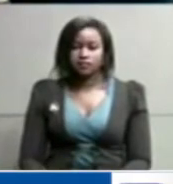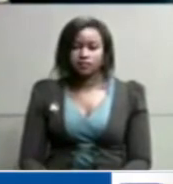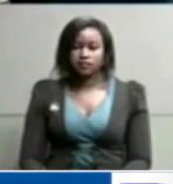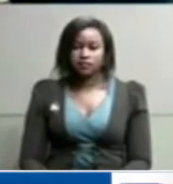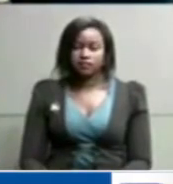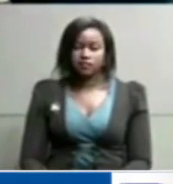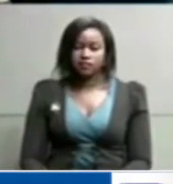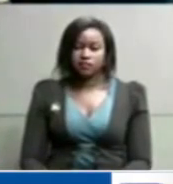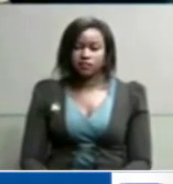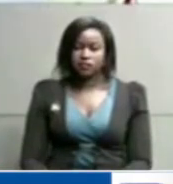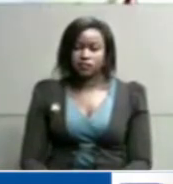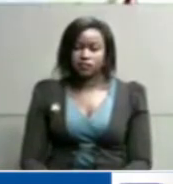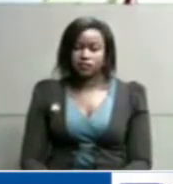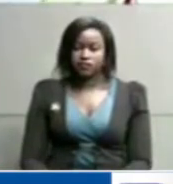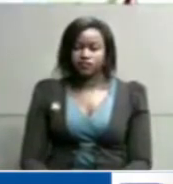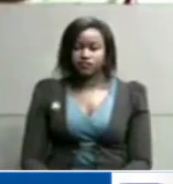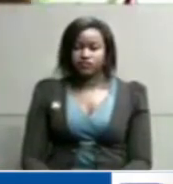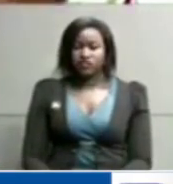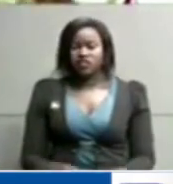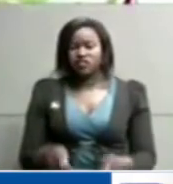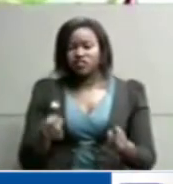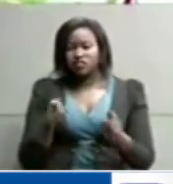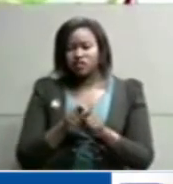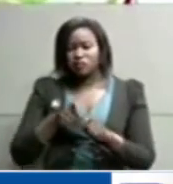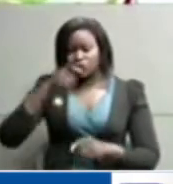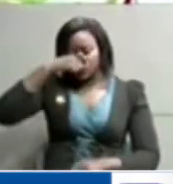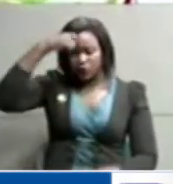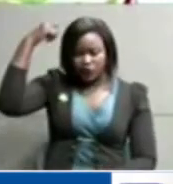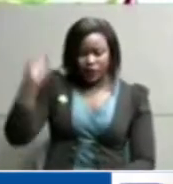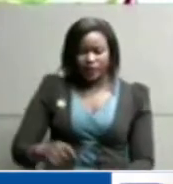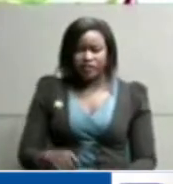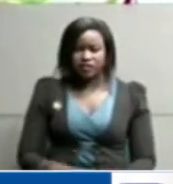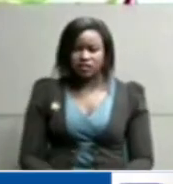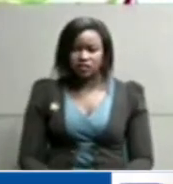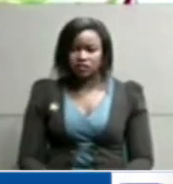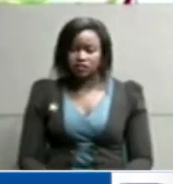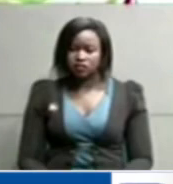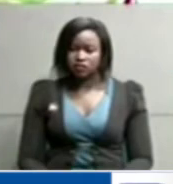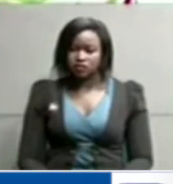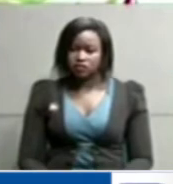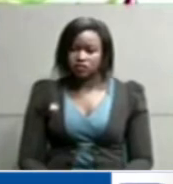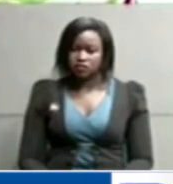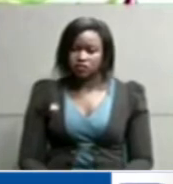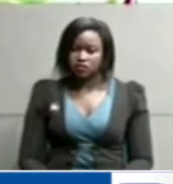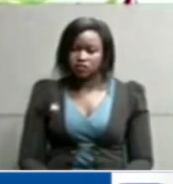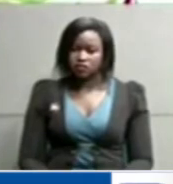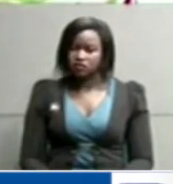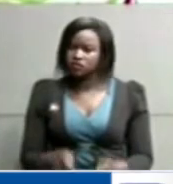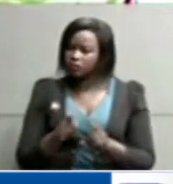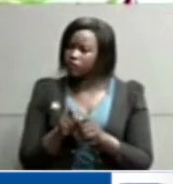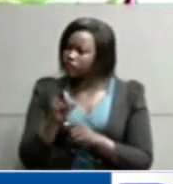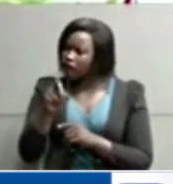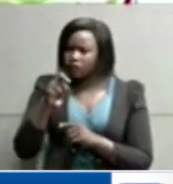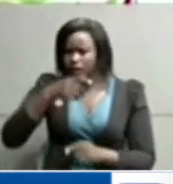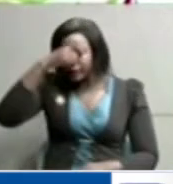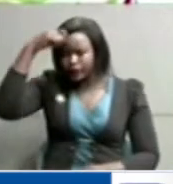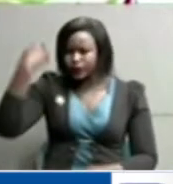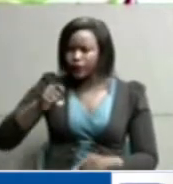and sweating. Does anybody go through sweating? The virus.